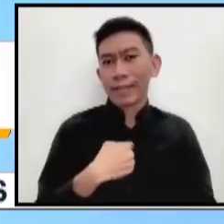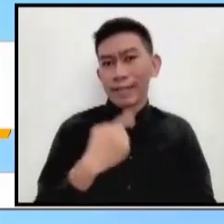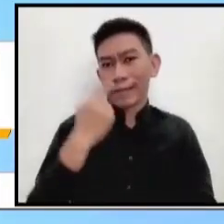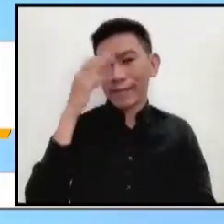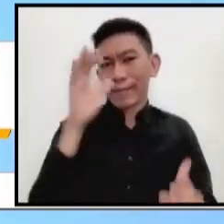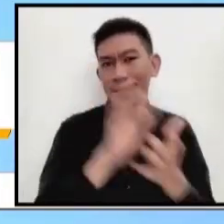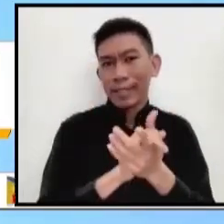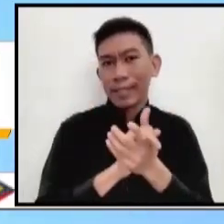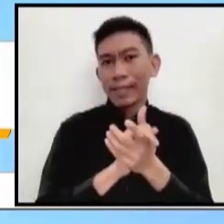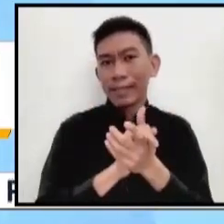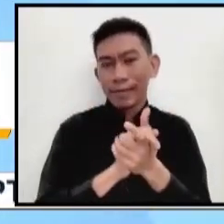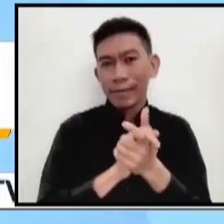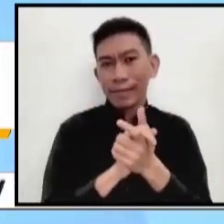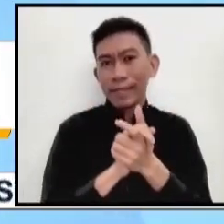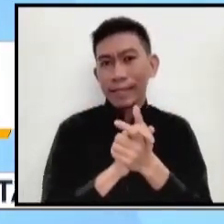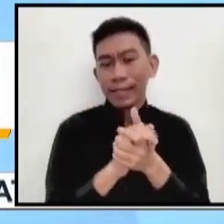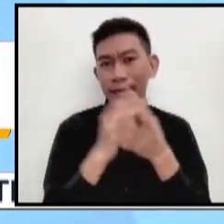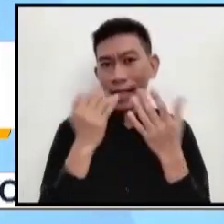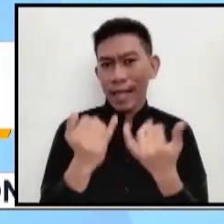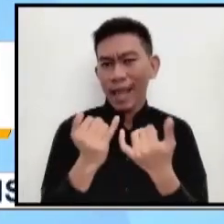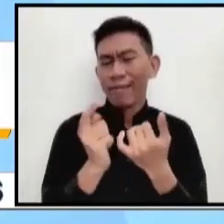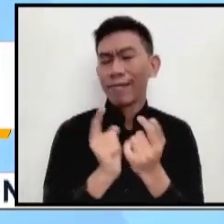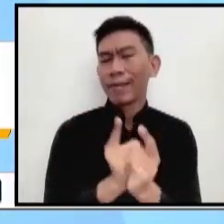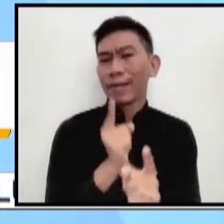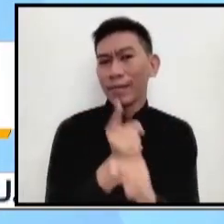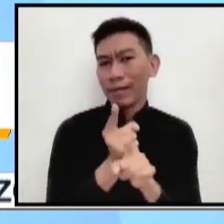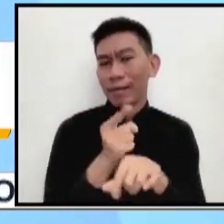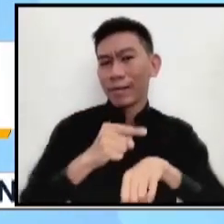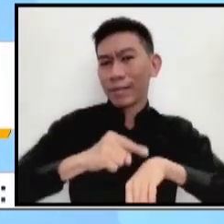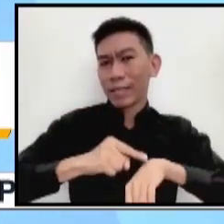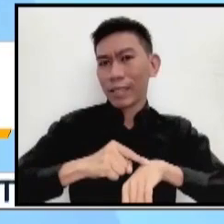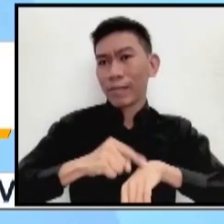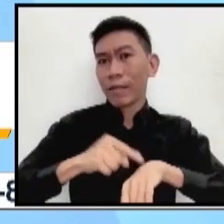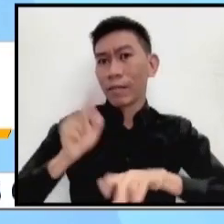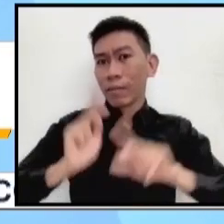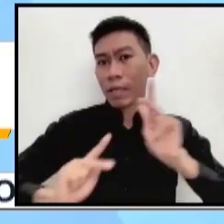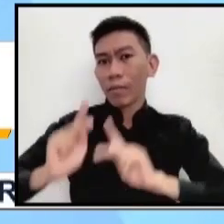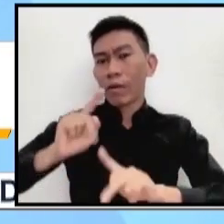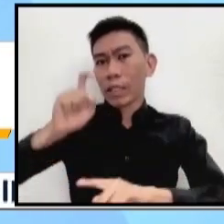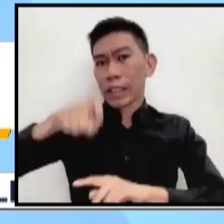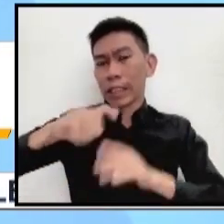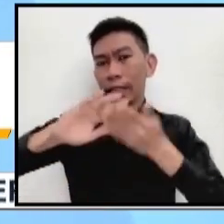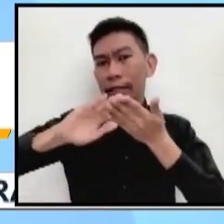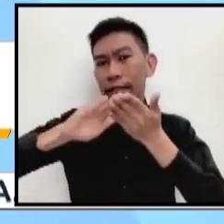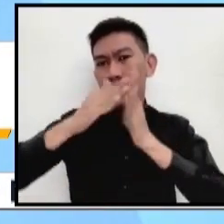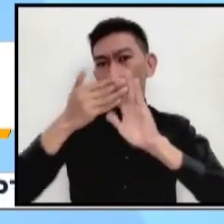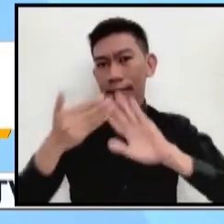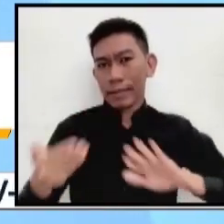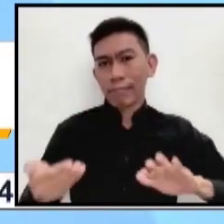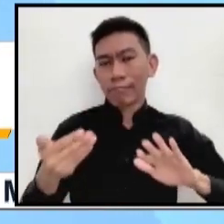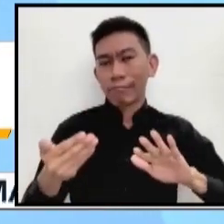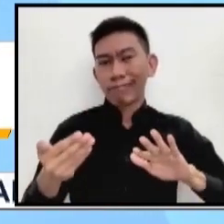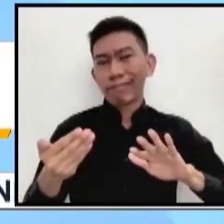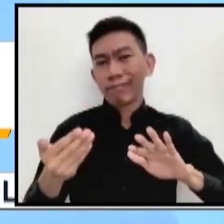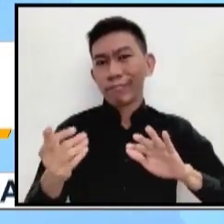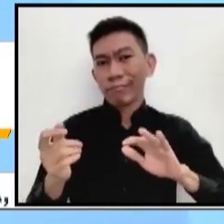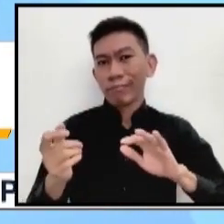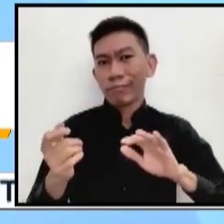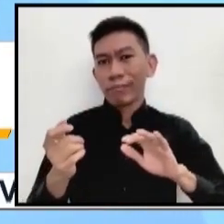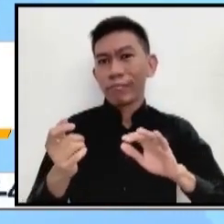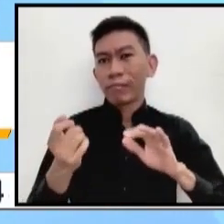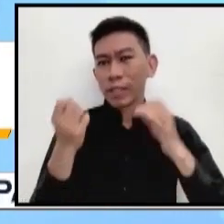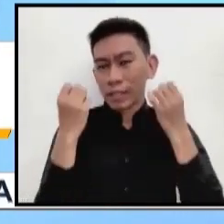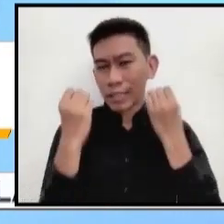mas lalong kailangan ng tao ngayon, walang iba kundi ang kapayapaan. Mm-hmm. There is so much turmoil, Audrey. There's so